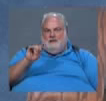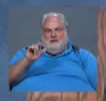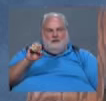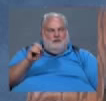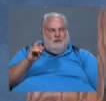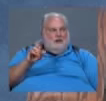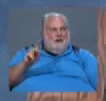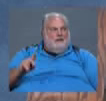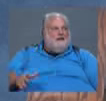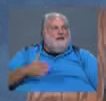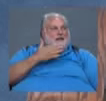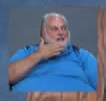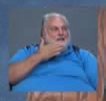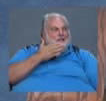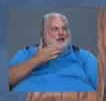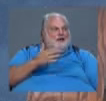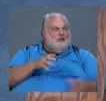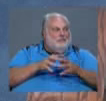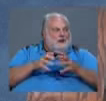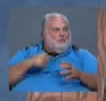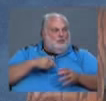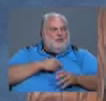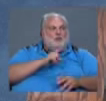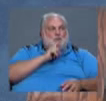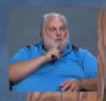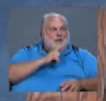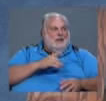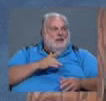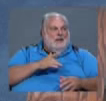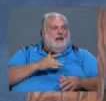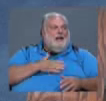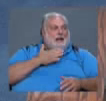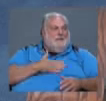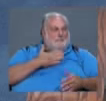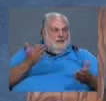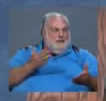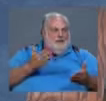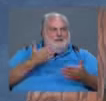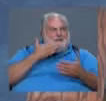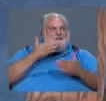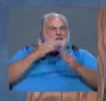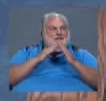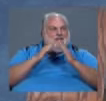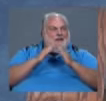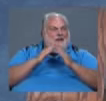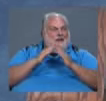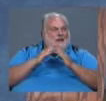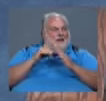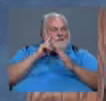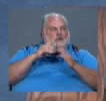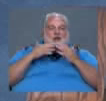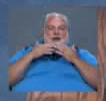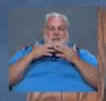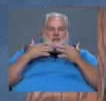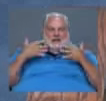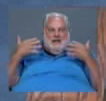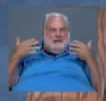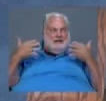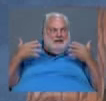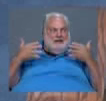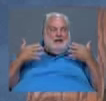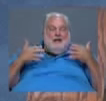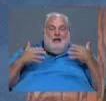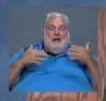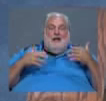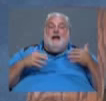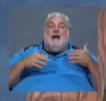Mr. Mayor. Ladies and gentlemen, thank you very much. We're very pleased to be here, and we would like to thank the city for their hospitality. As the mayor said, the crew's